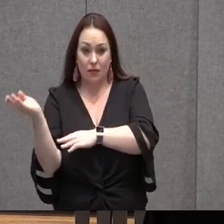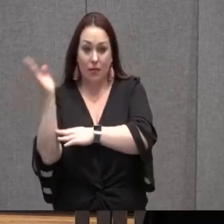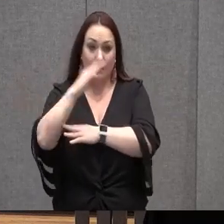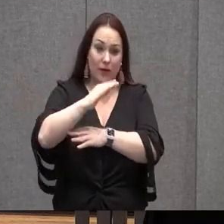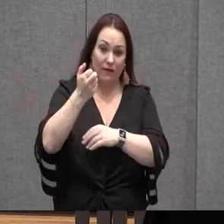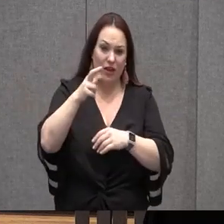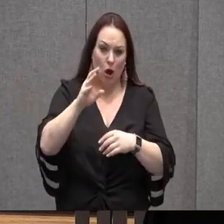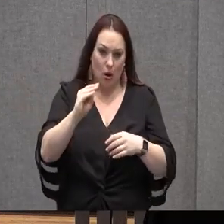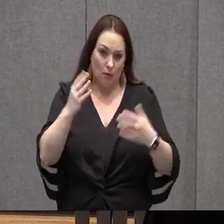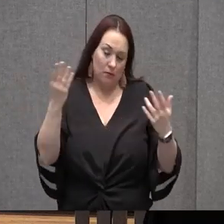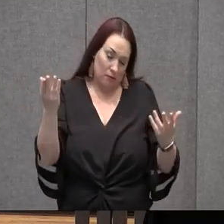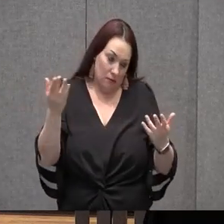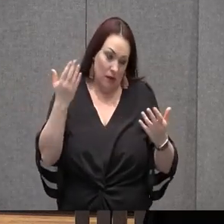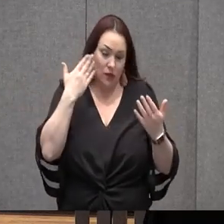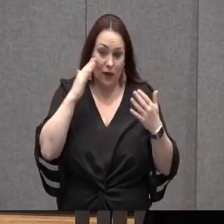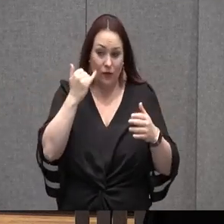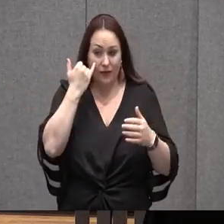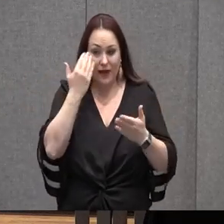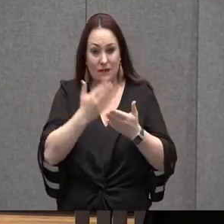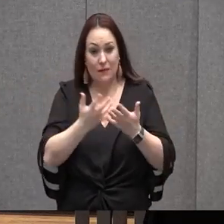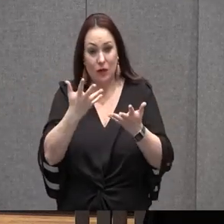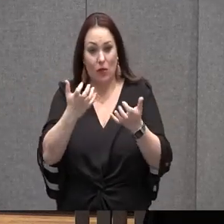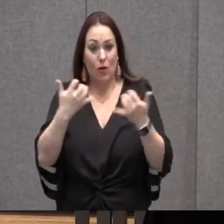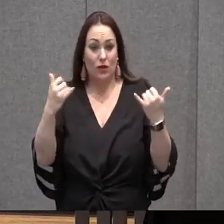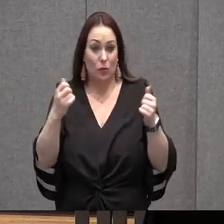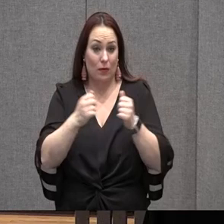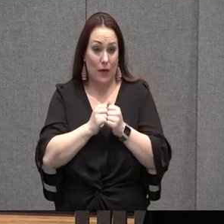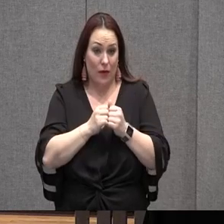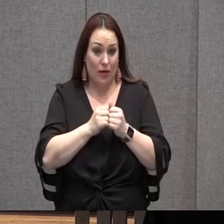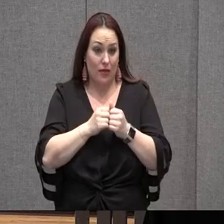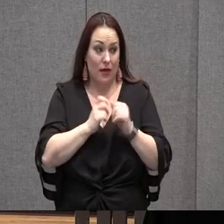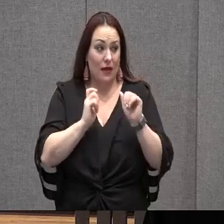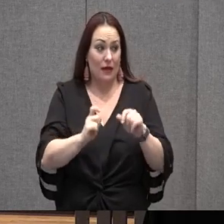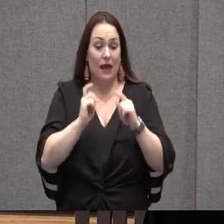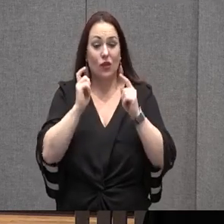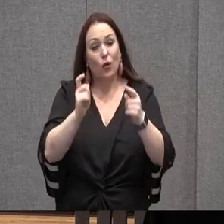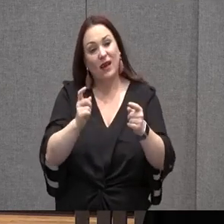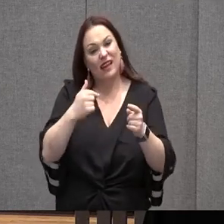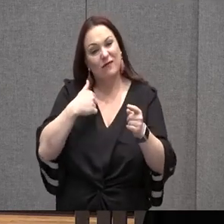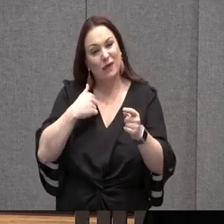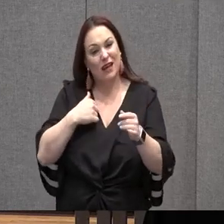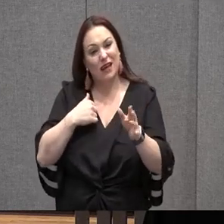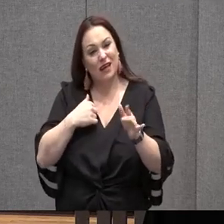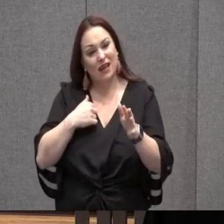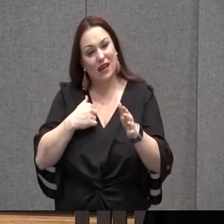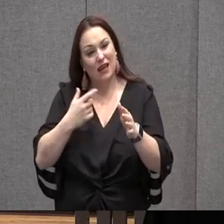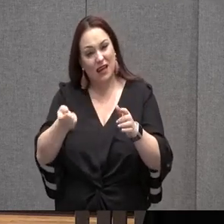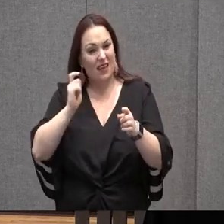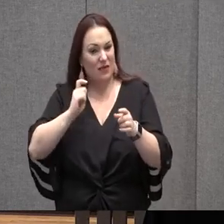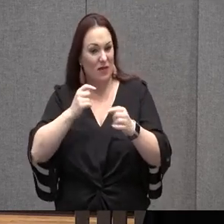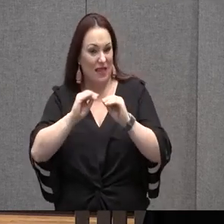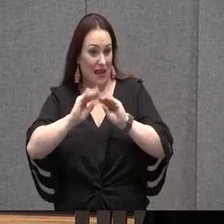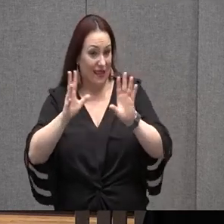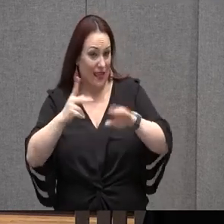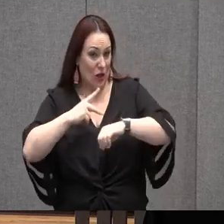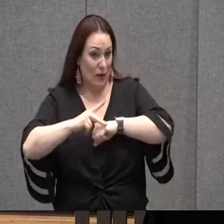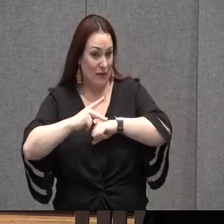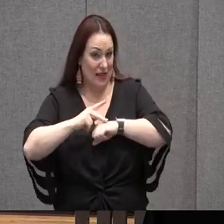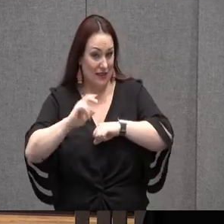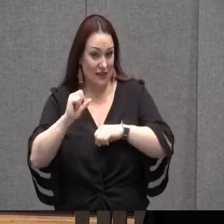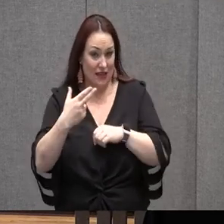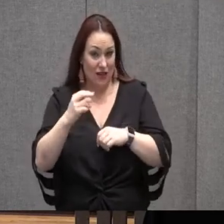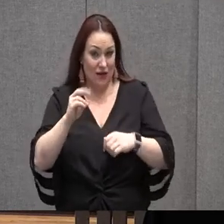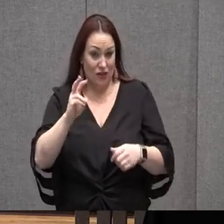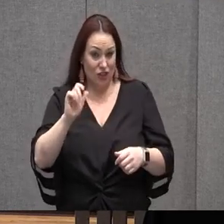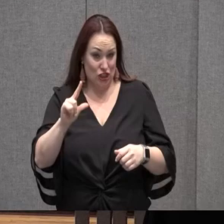that's something we want to play with. Can you hand me the little clear plastic shovel that's